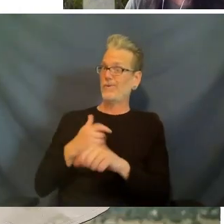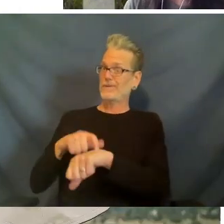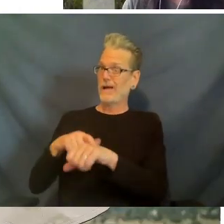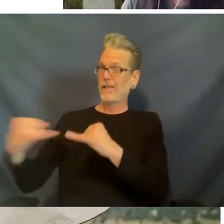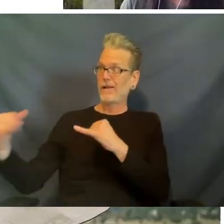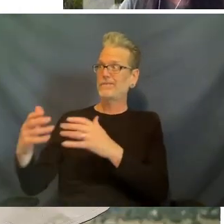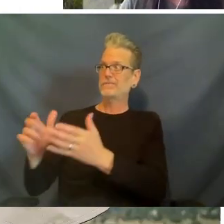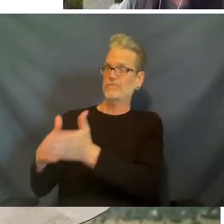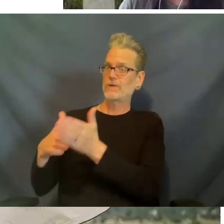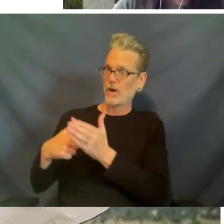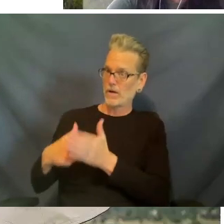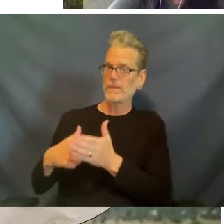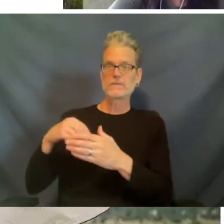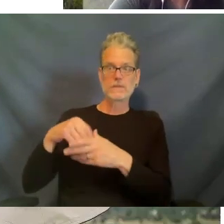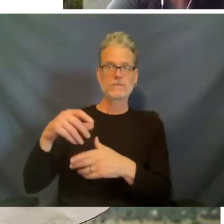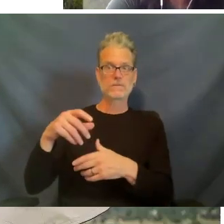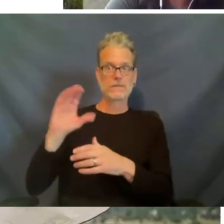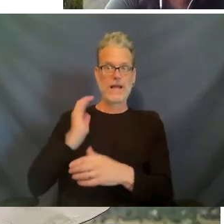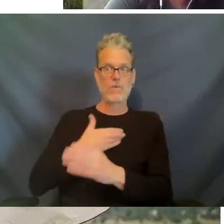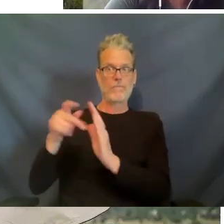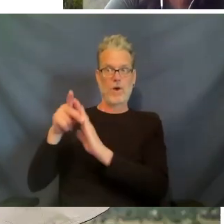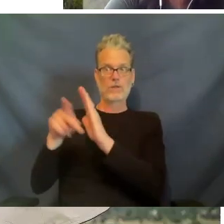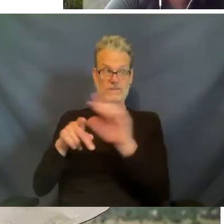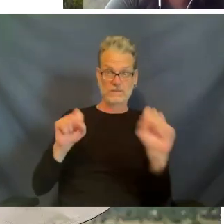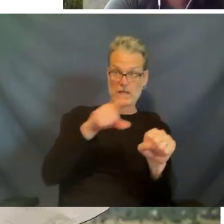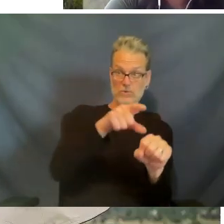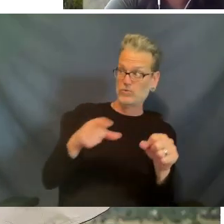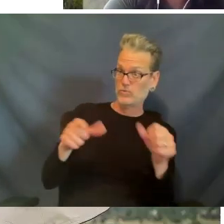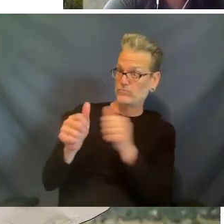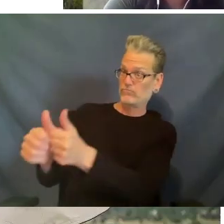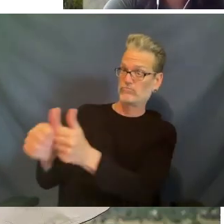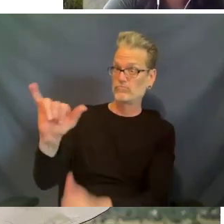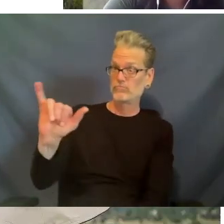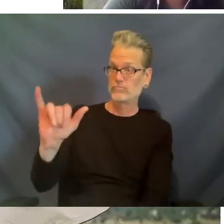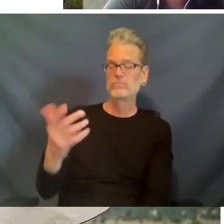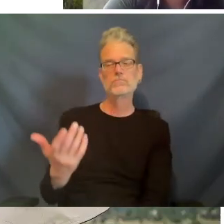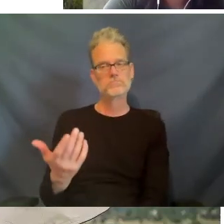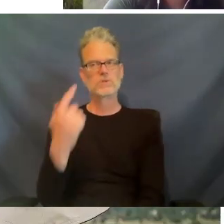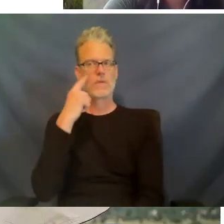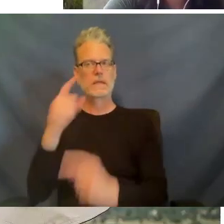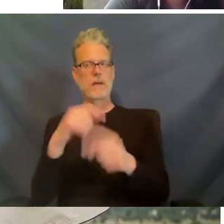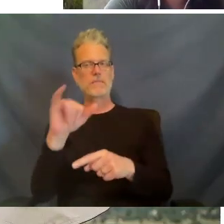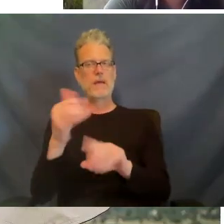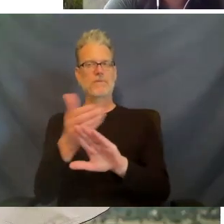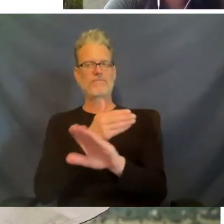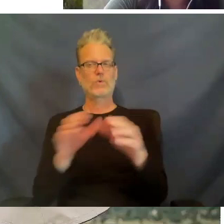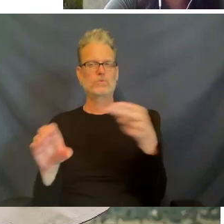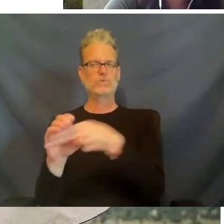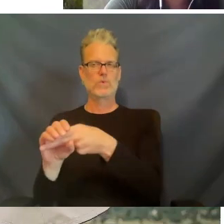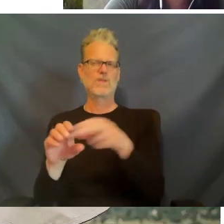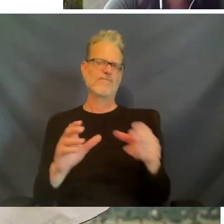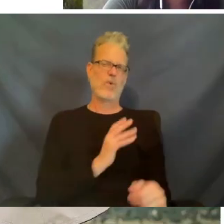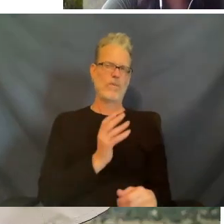as outlined in law and policy? So just a few things to consider if you're looking at the formal partnership